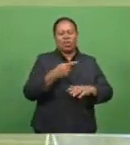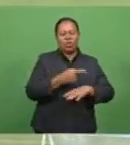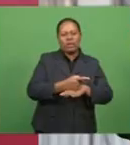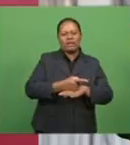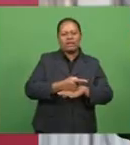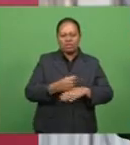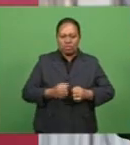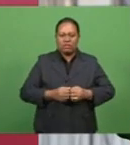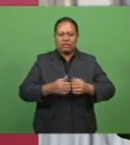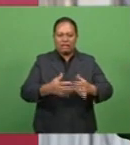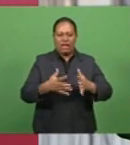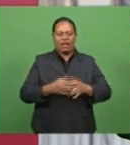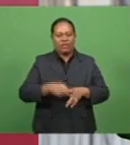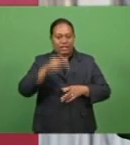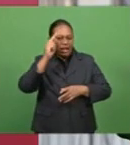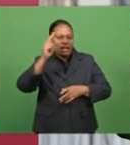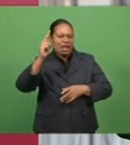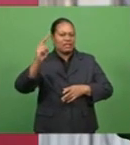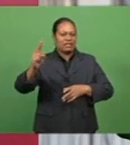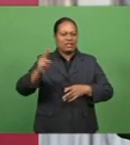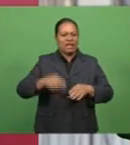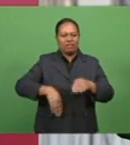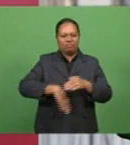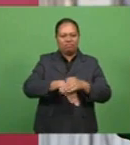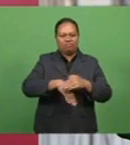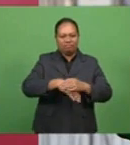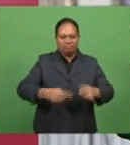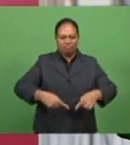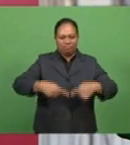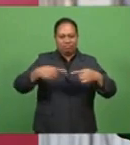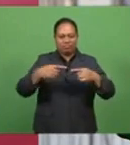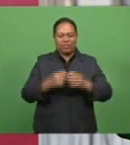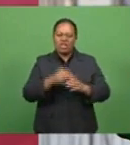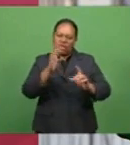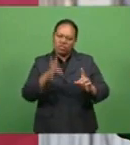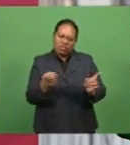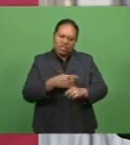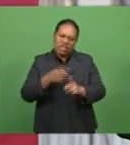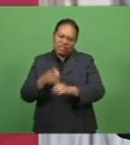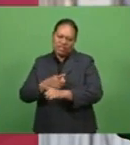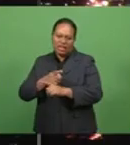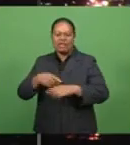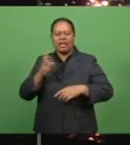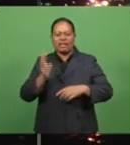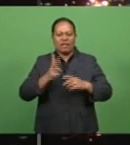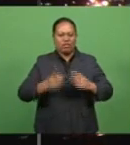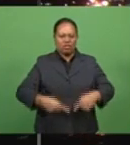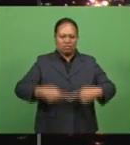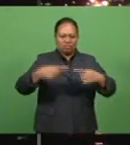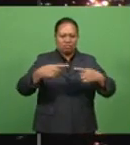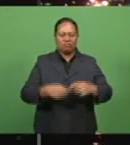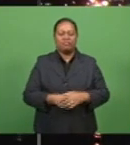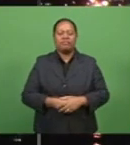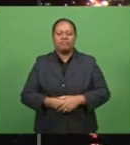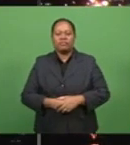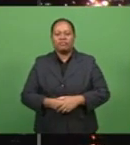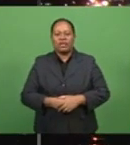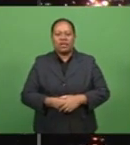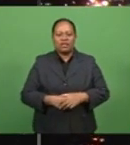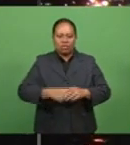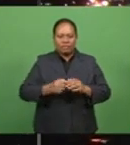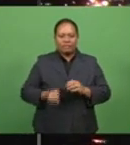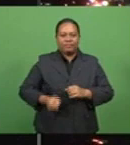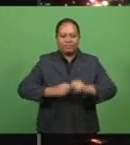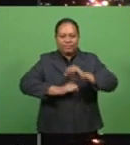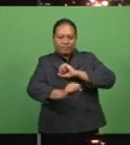then start up with the National League and reschedule our competitions and tournaments. Cricket Fiji is